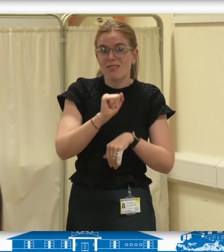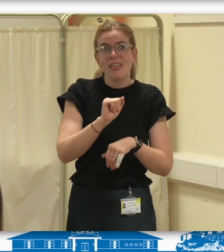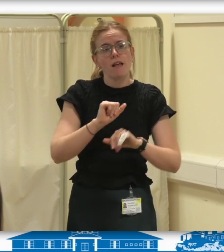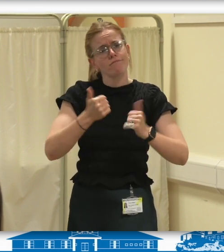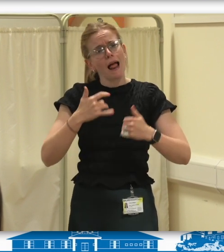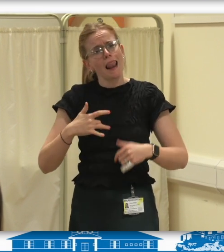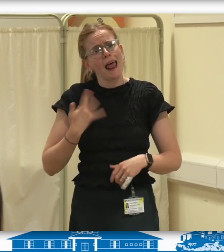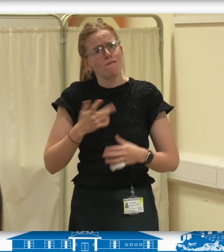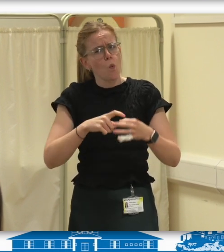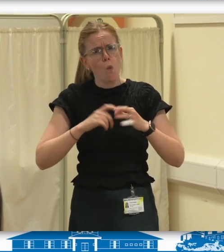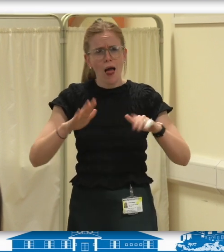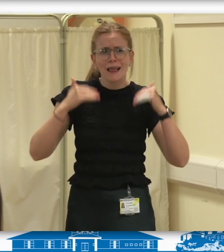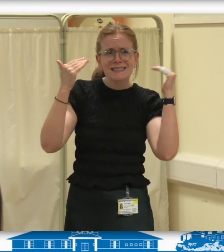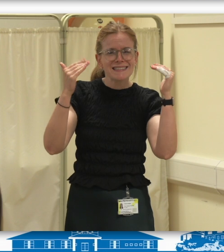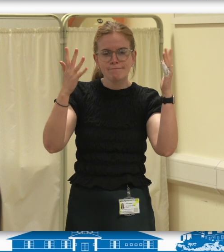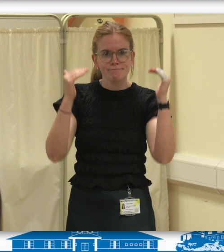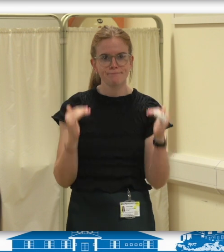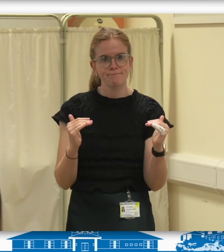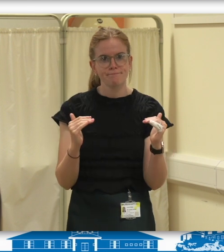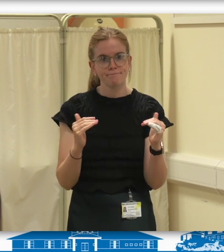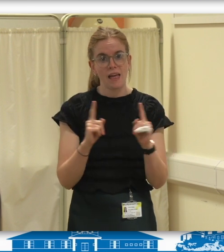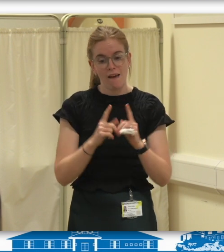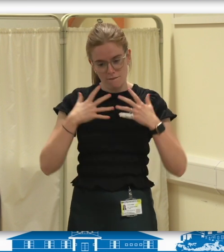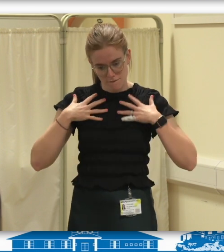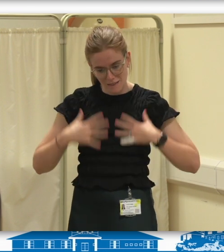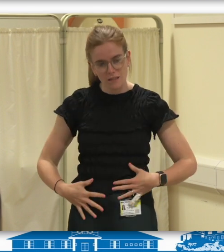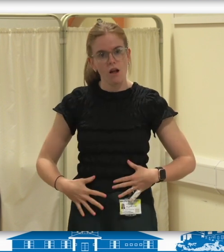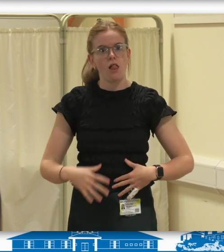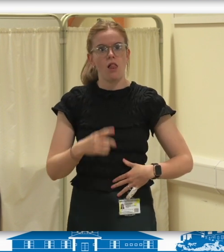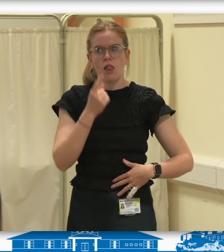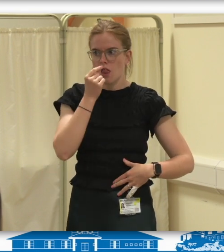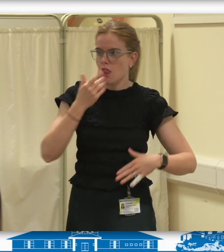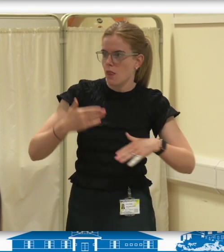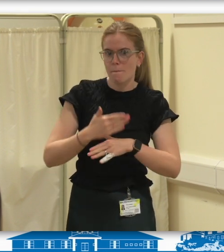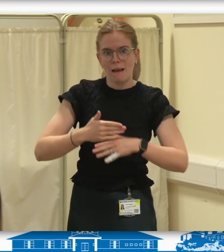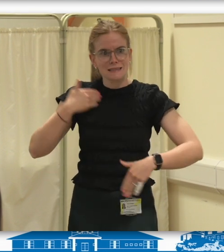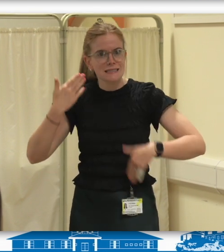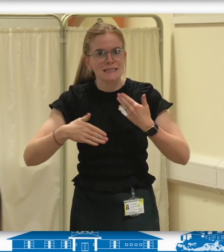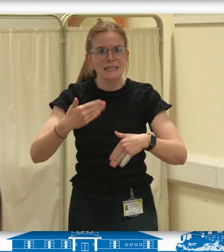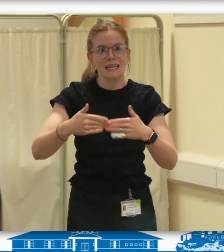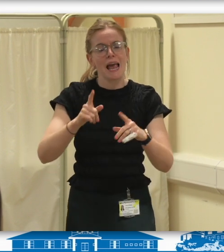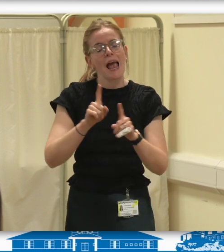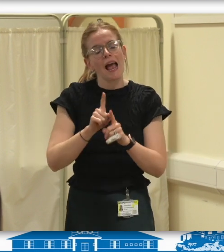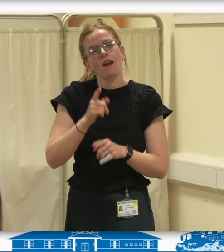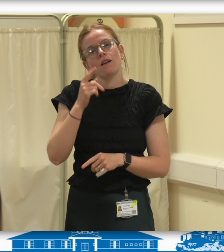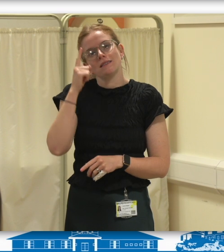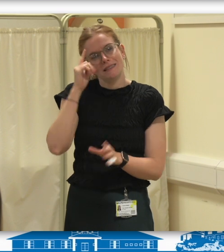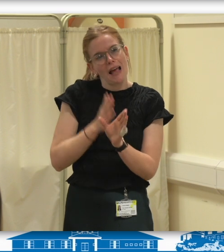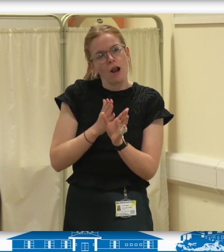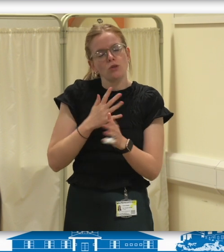life, including their physical functional capacity and their psychological, emotional and social